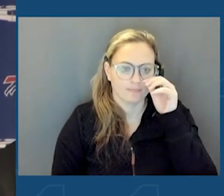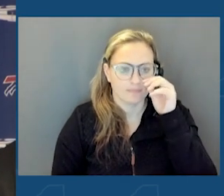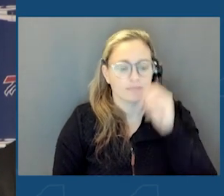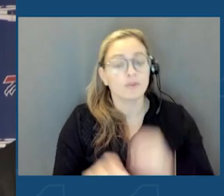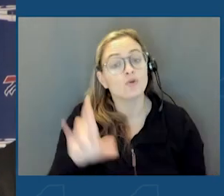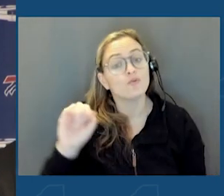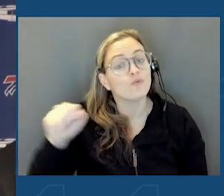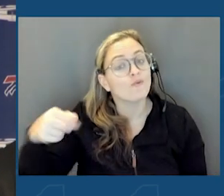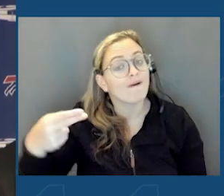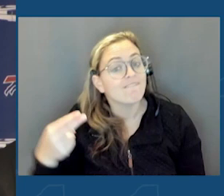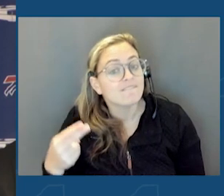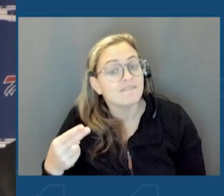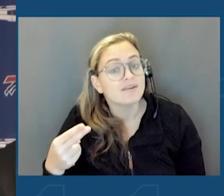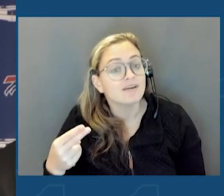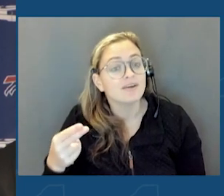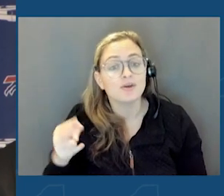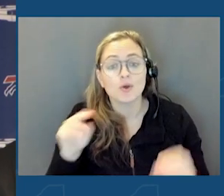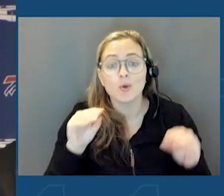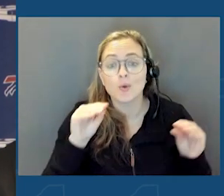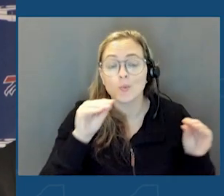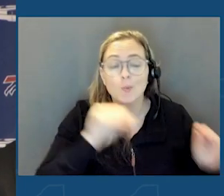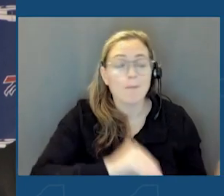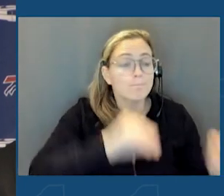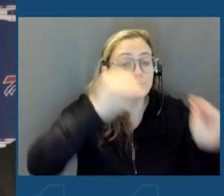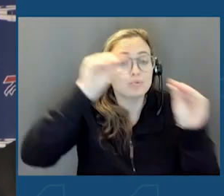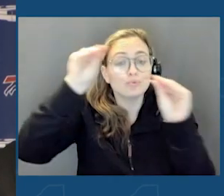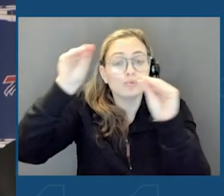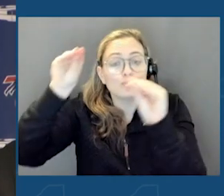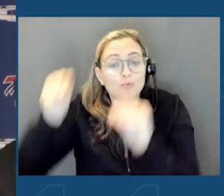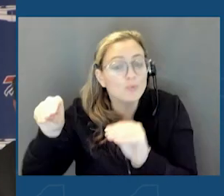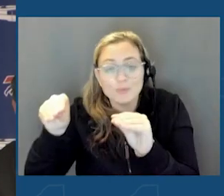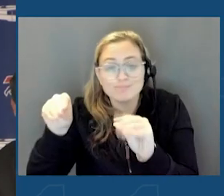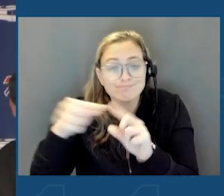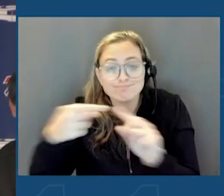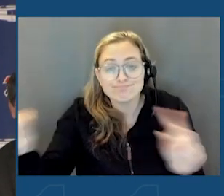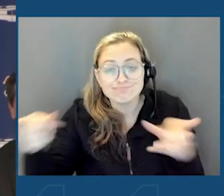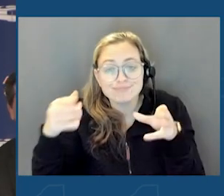Ralph, we're moving across the street.